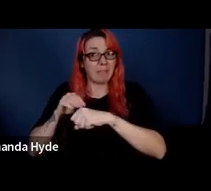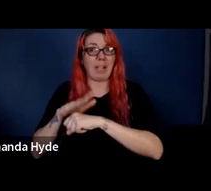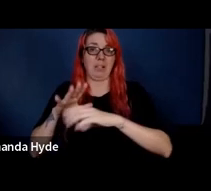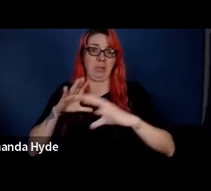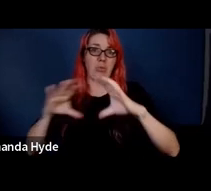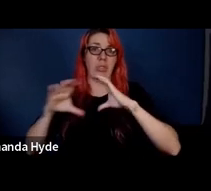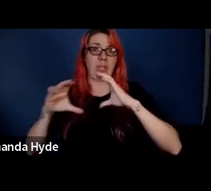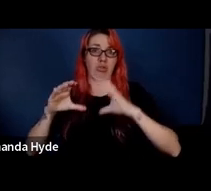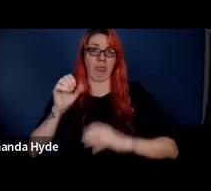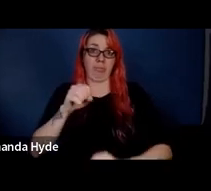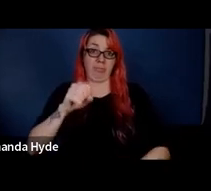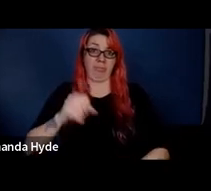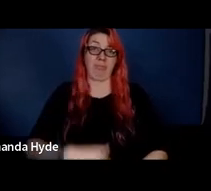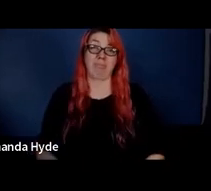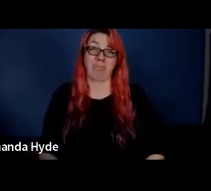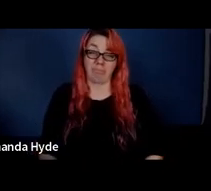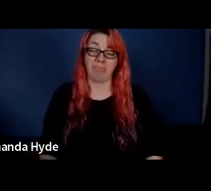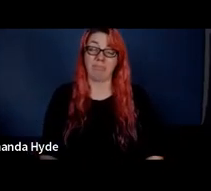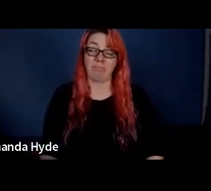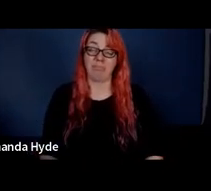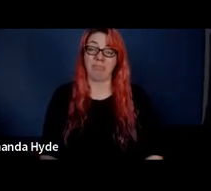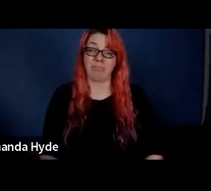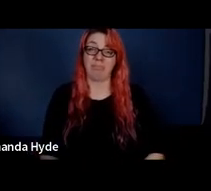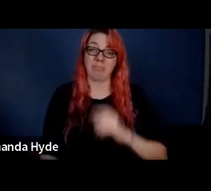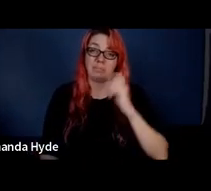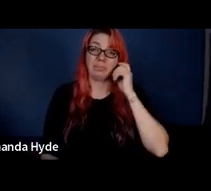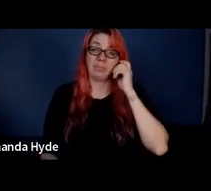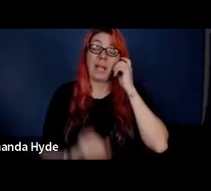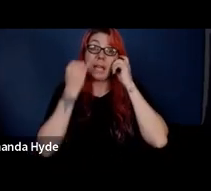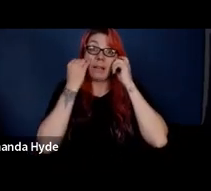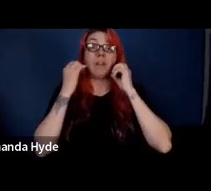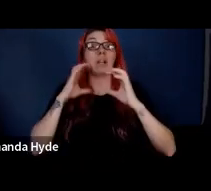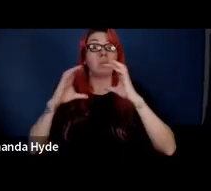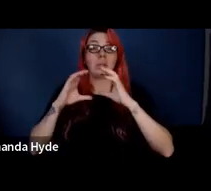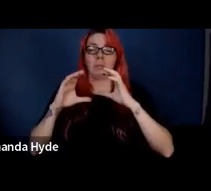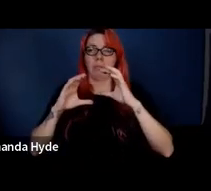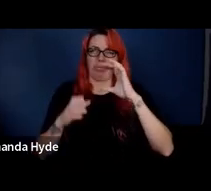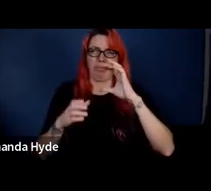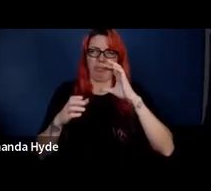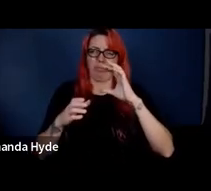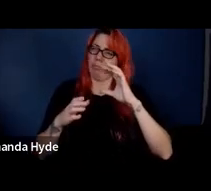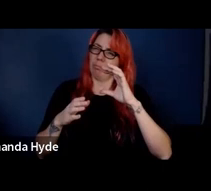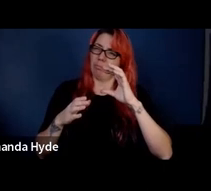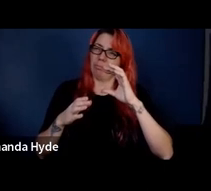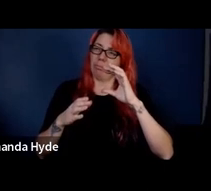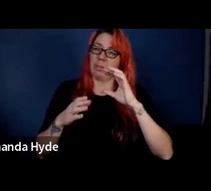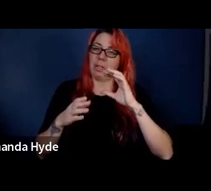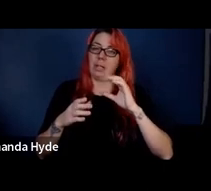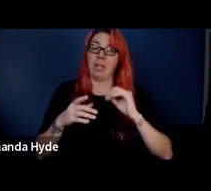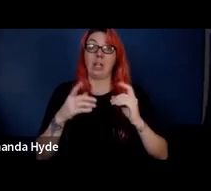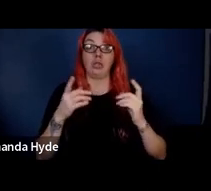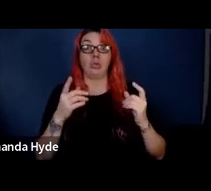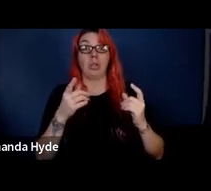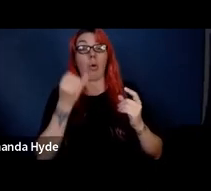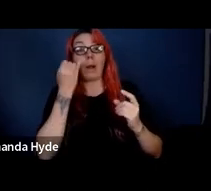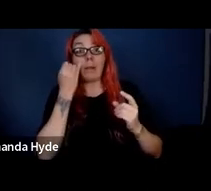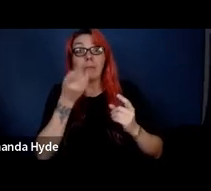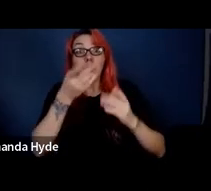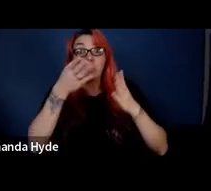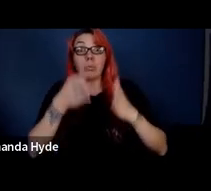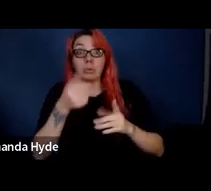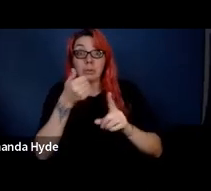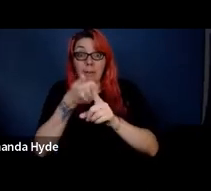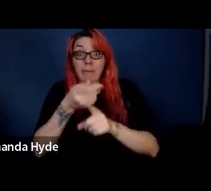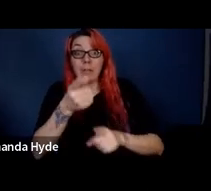have been historic, not stopping and saying, wait a minute, I'm not sure I understand that, or I'm clear about that, or here is what